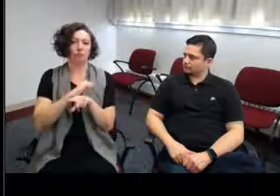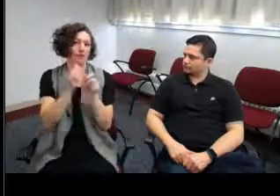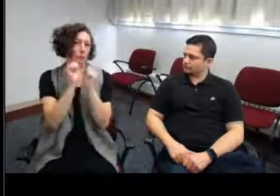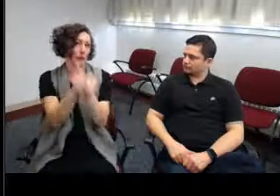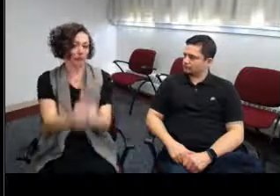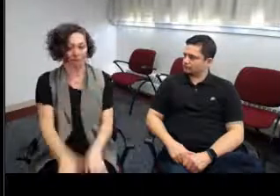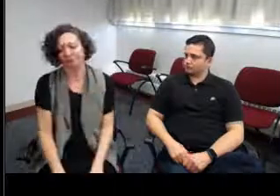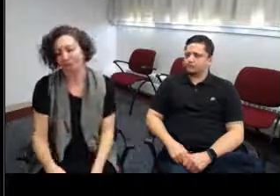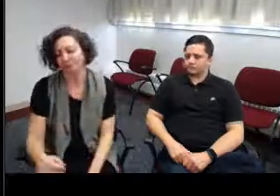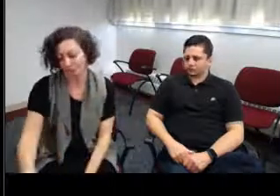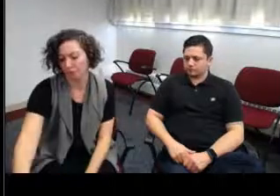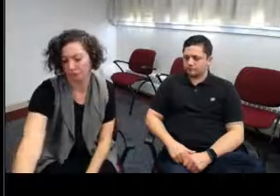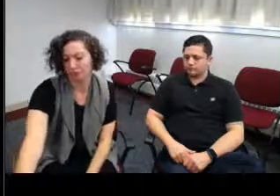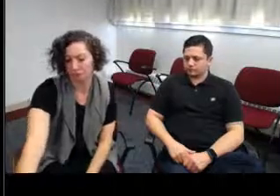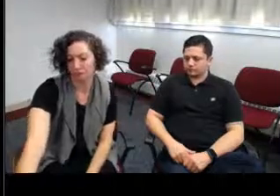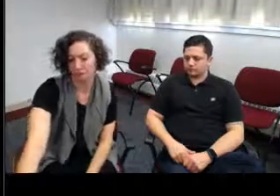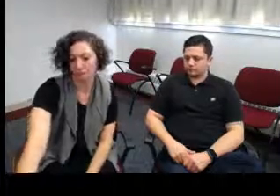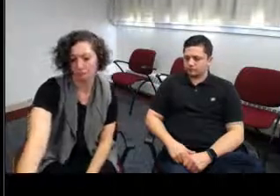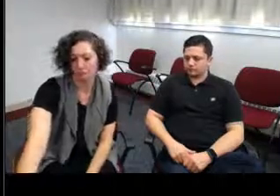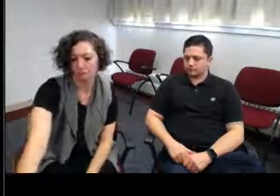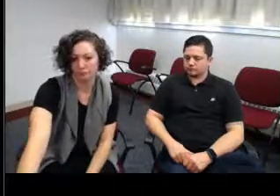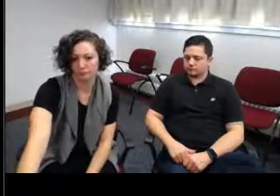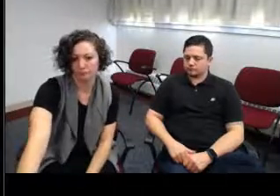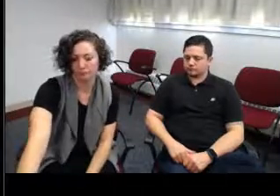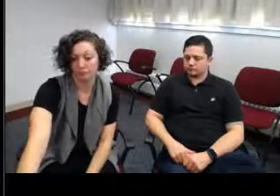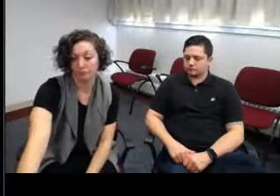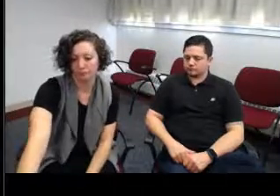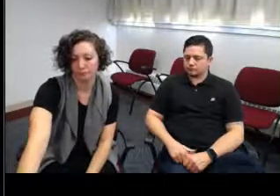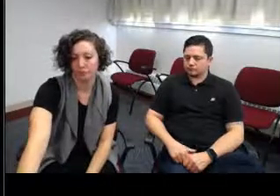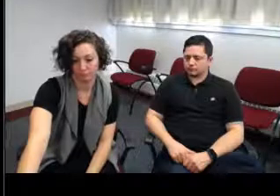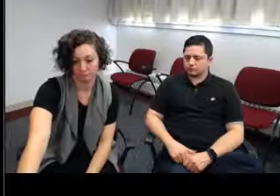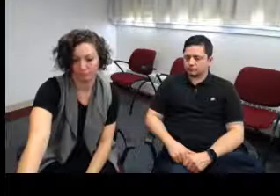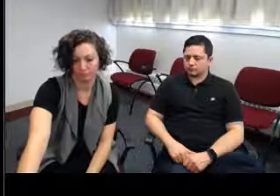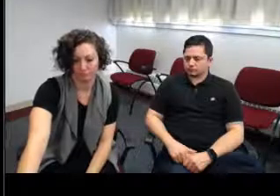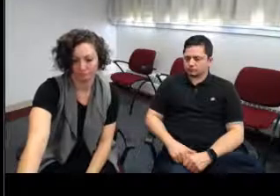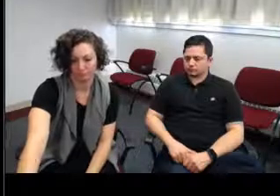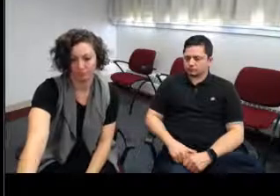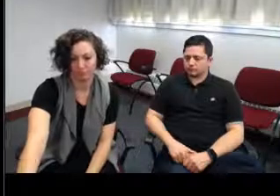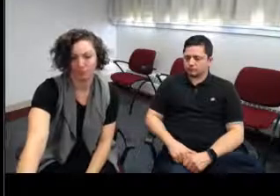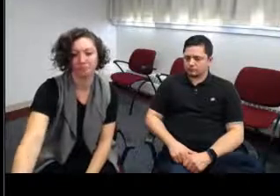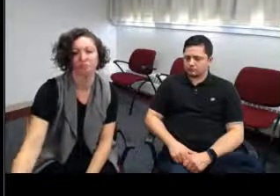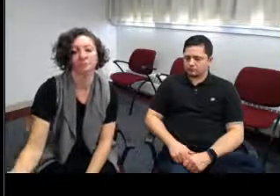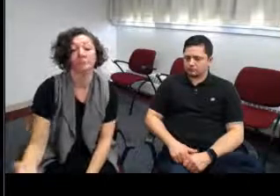in the video is telling the person to copy them, meaning they're going to do it together.